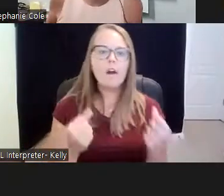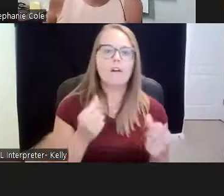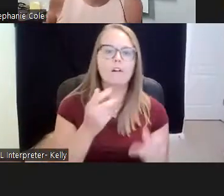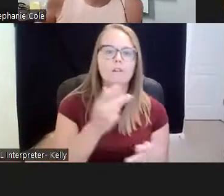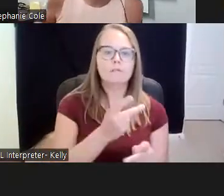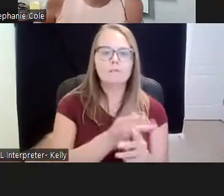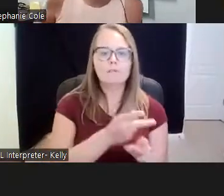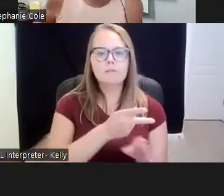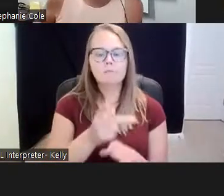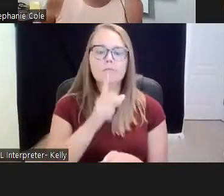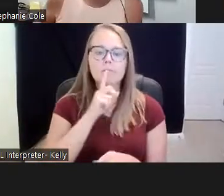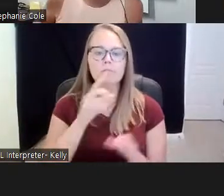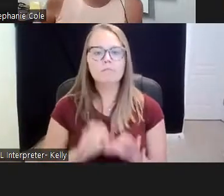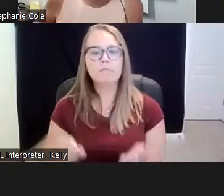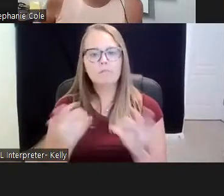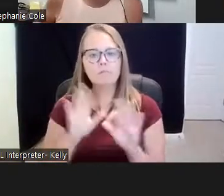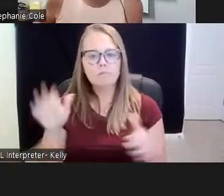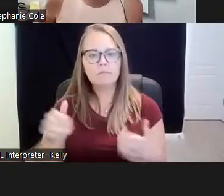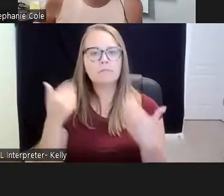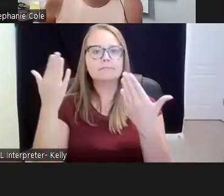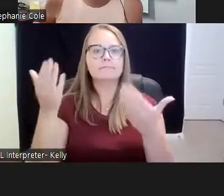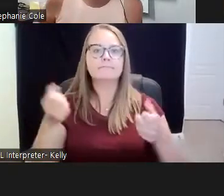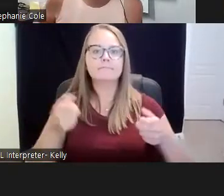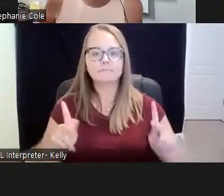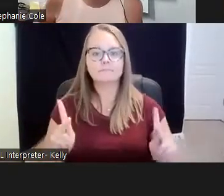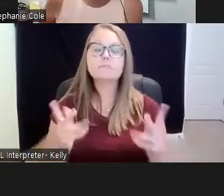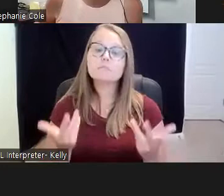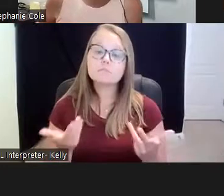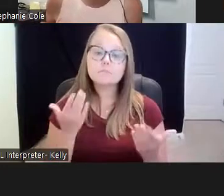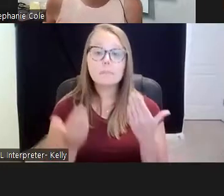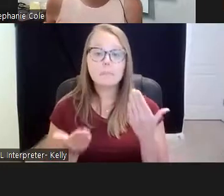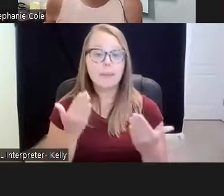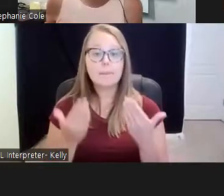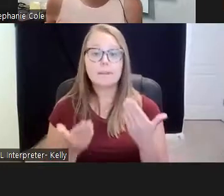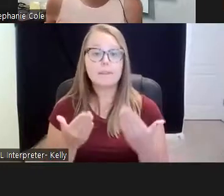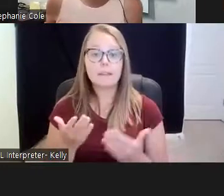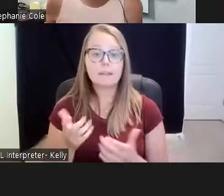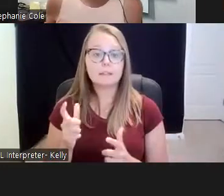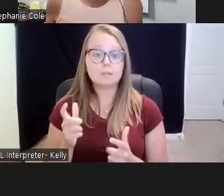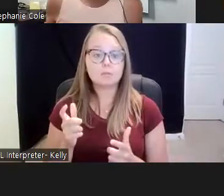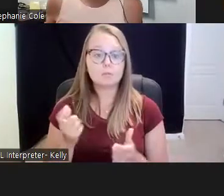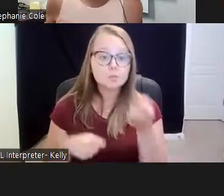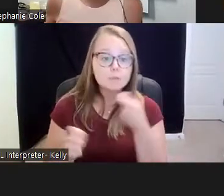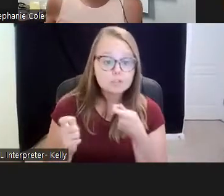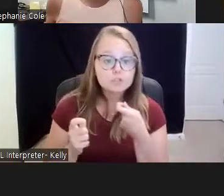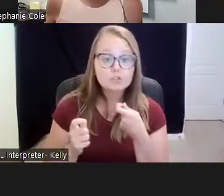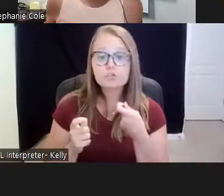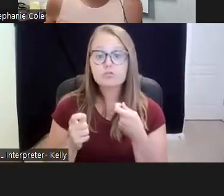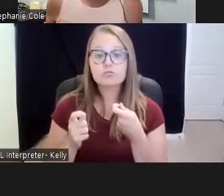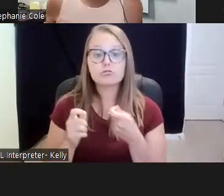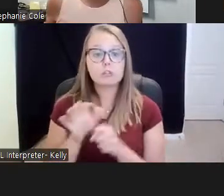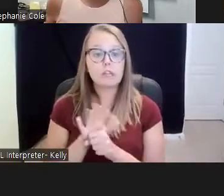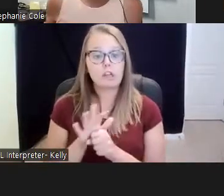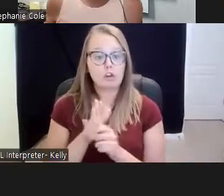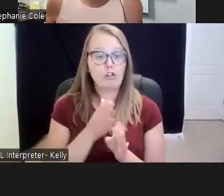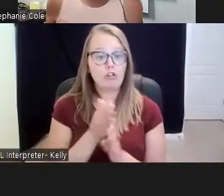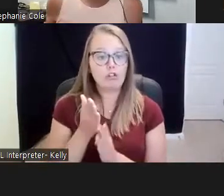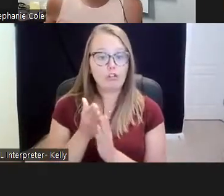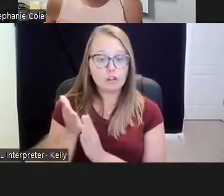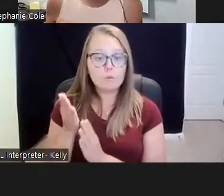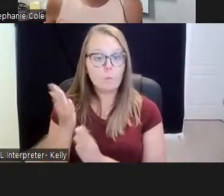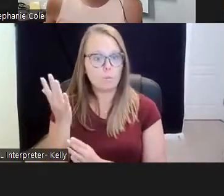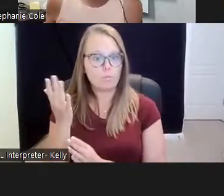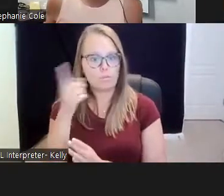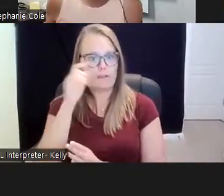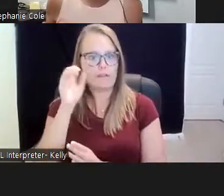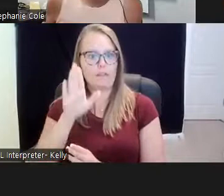it's important to give them that opportunity. And maybe they switch areas too because of their experience,